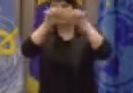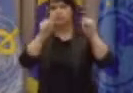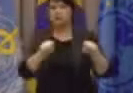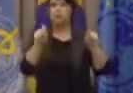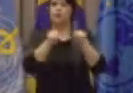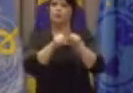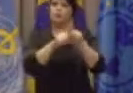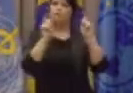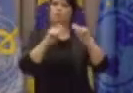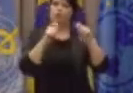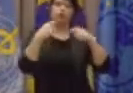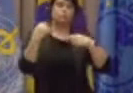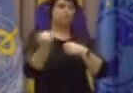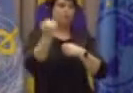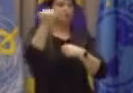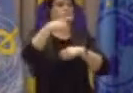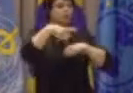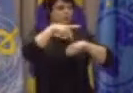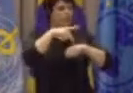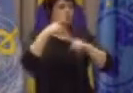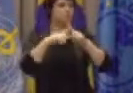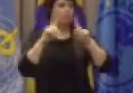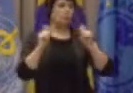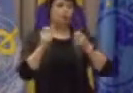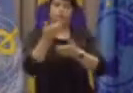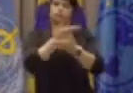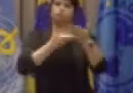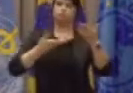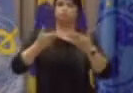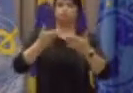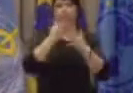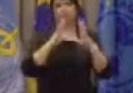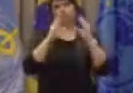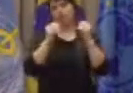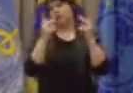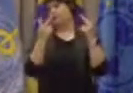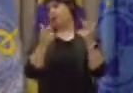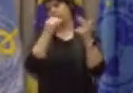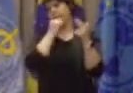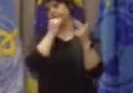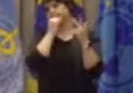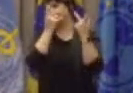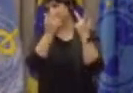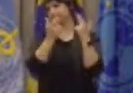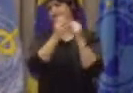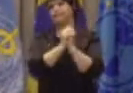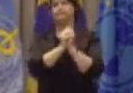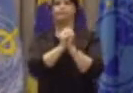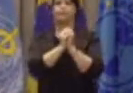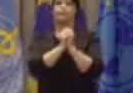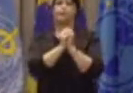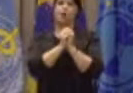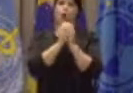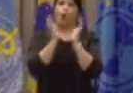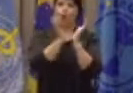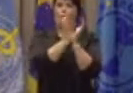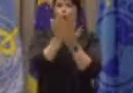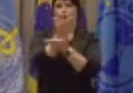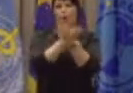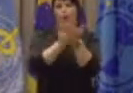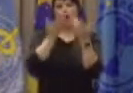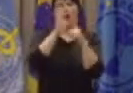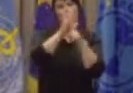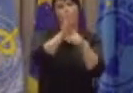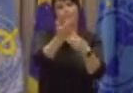in the systems, and we can integrate as a country, as we saw